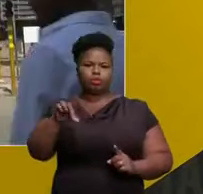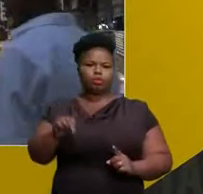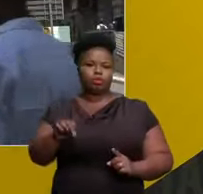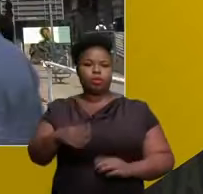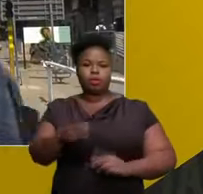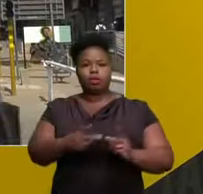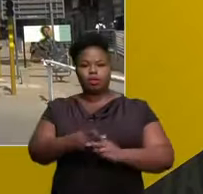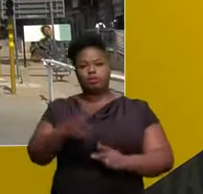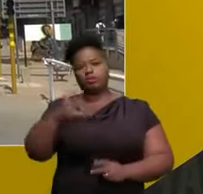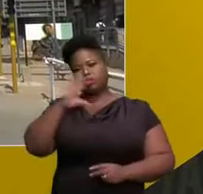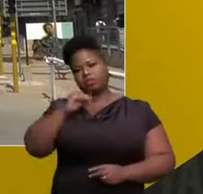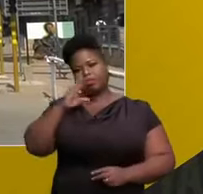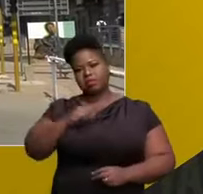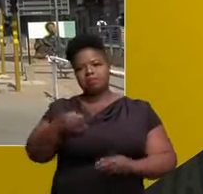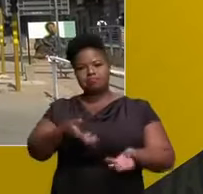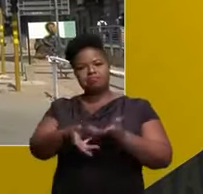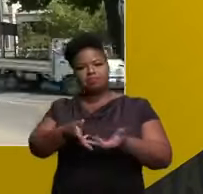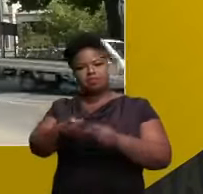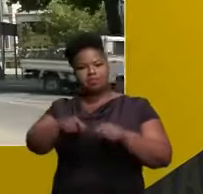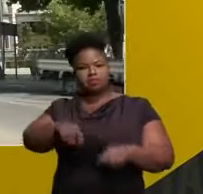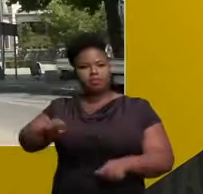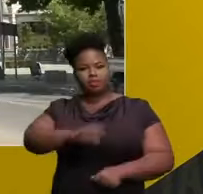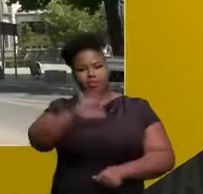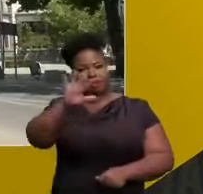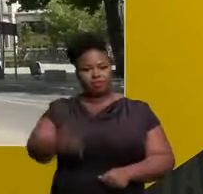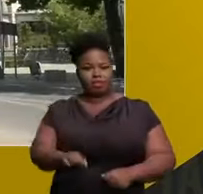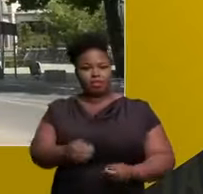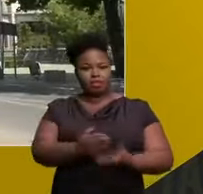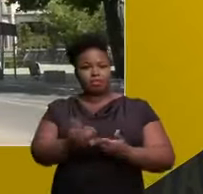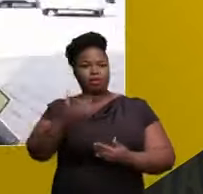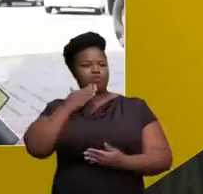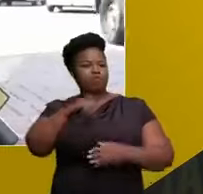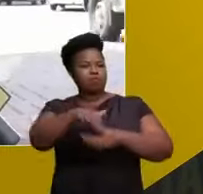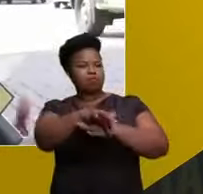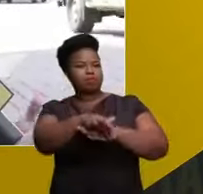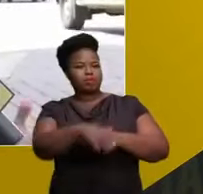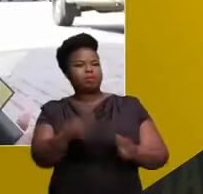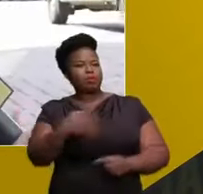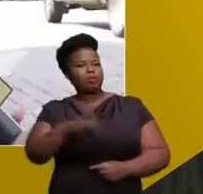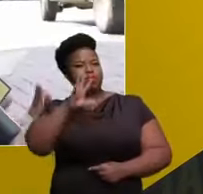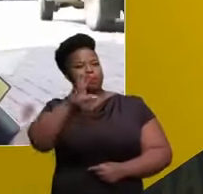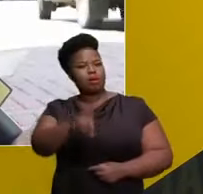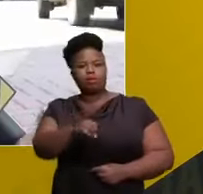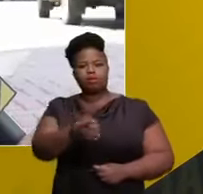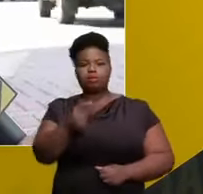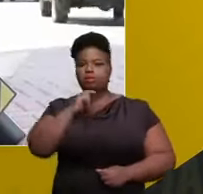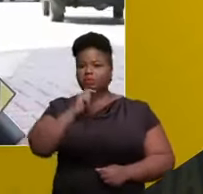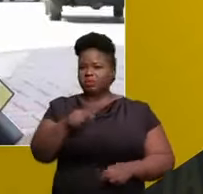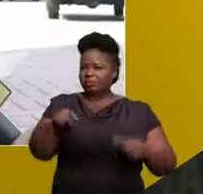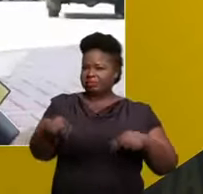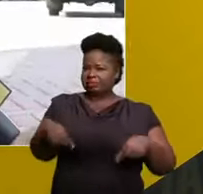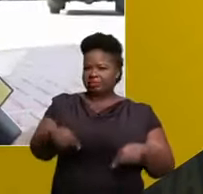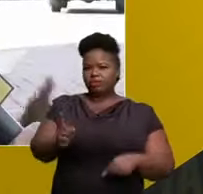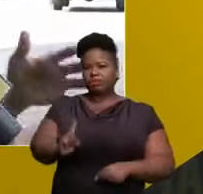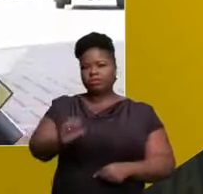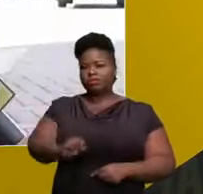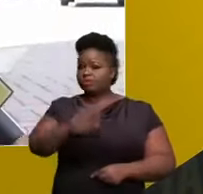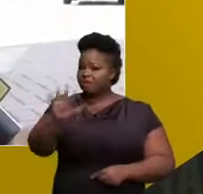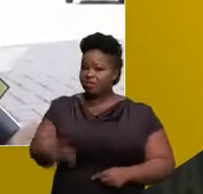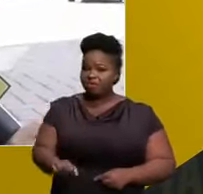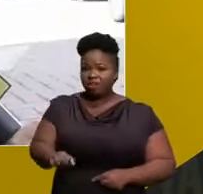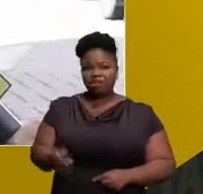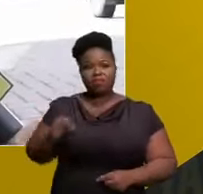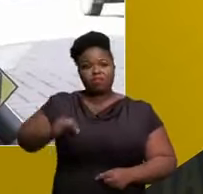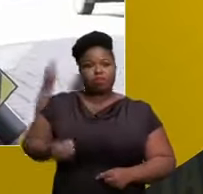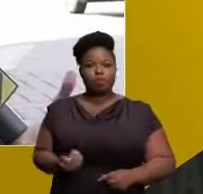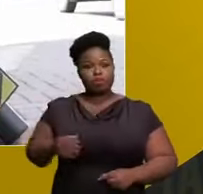Thetha Singaphandle. We are speaking to South African and non-South African citizens. What is it that they really fear in South Africa? Being a woman